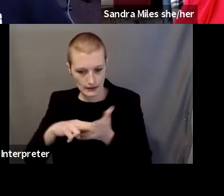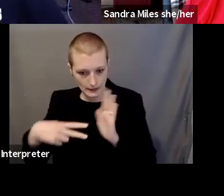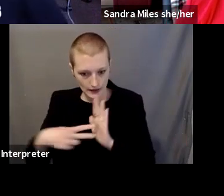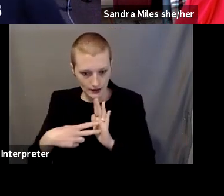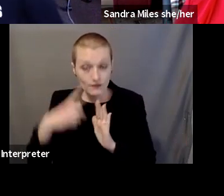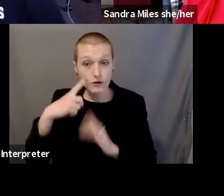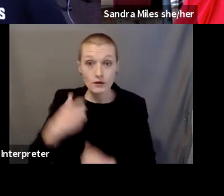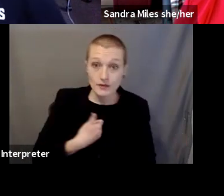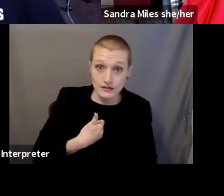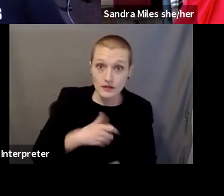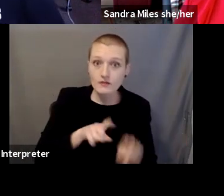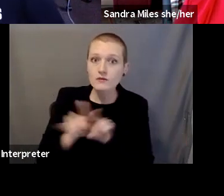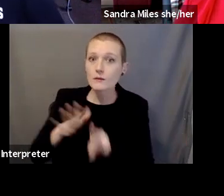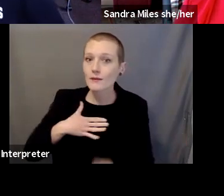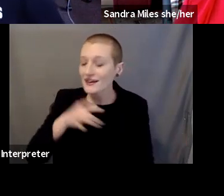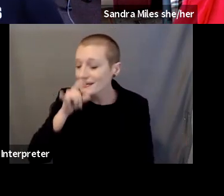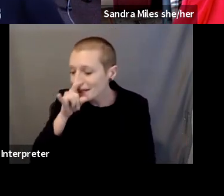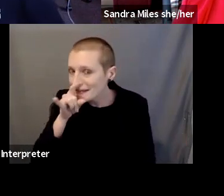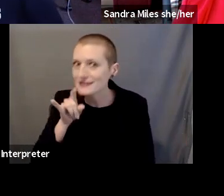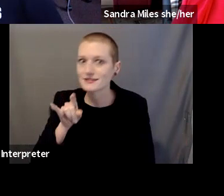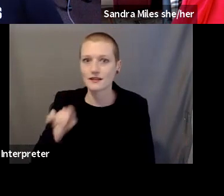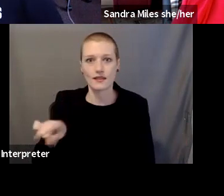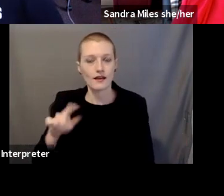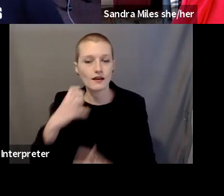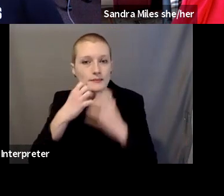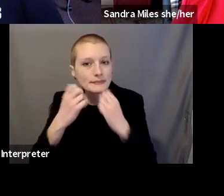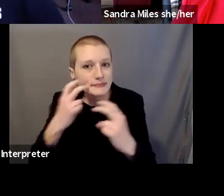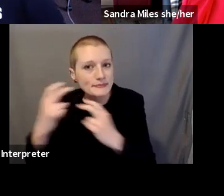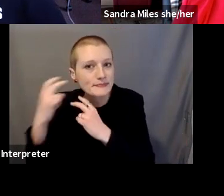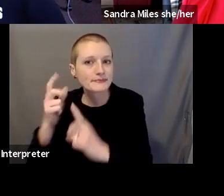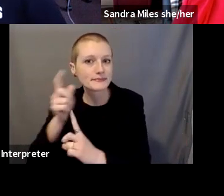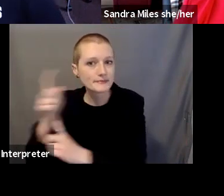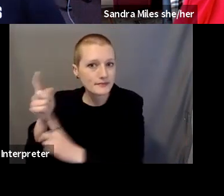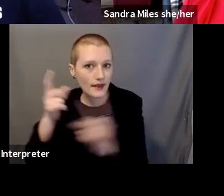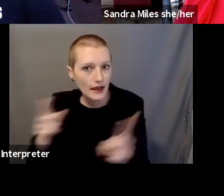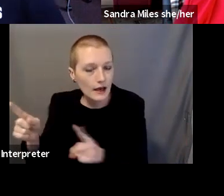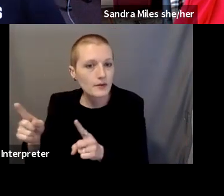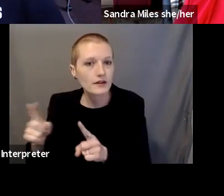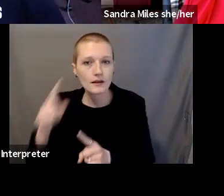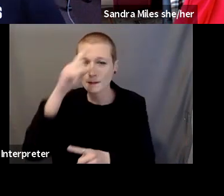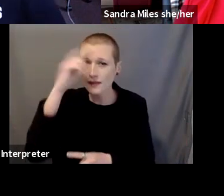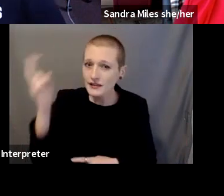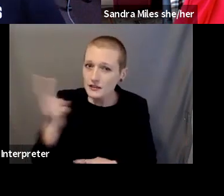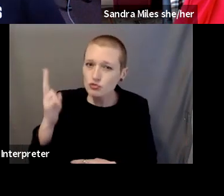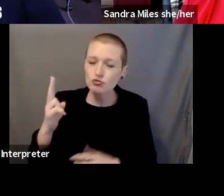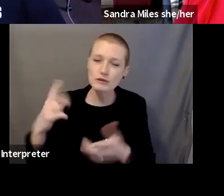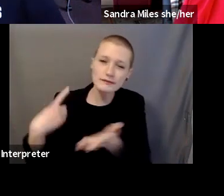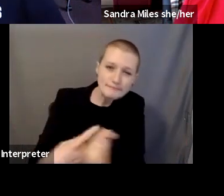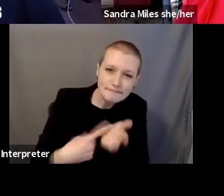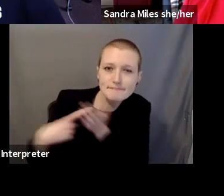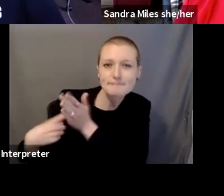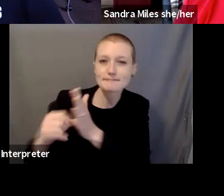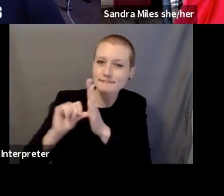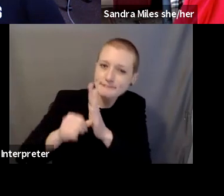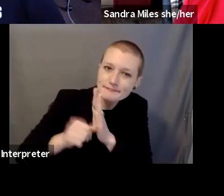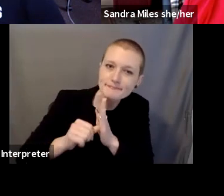at my kids and what they mean to my kids, for us, Black history and talking about these and highlighting them all the time,